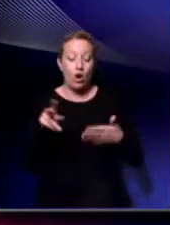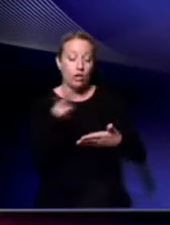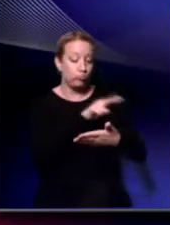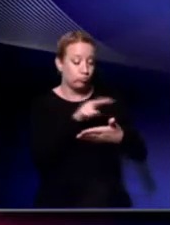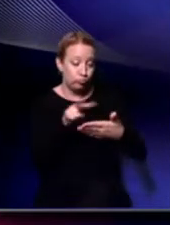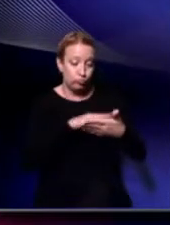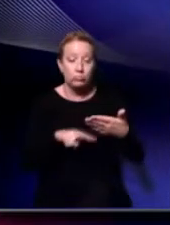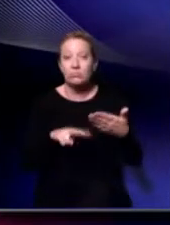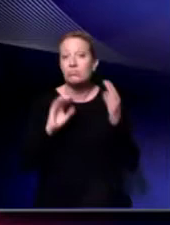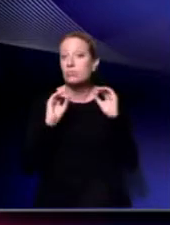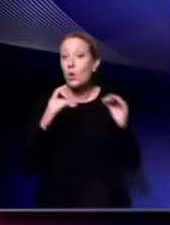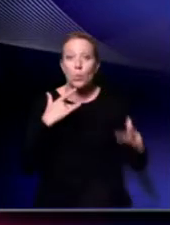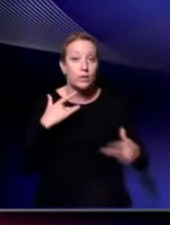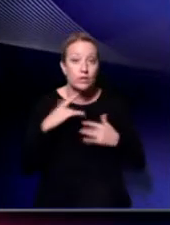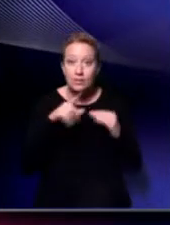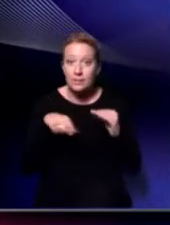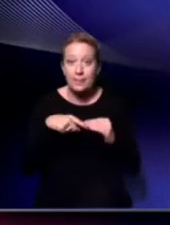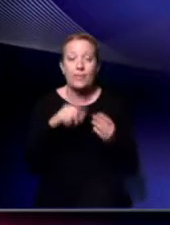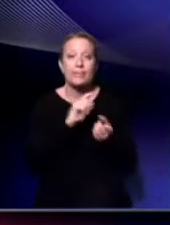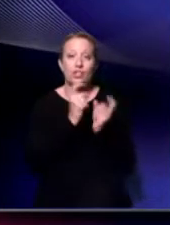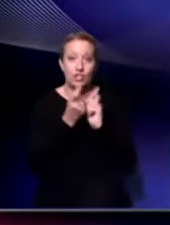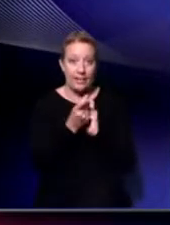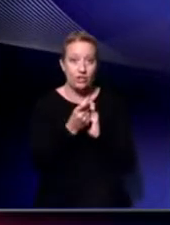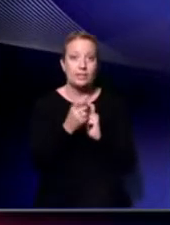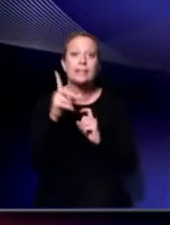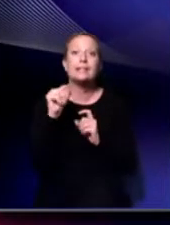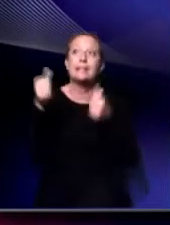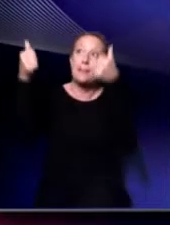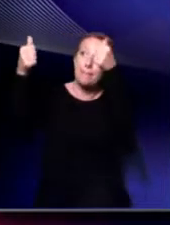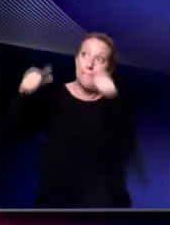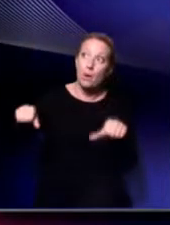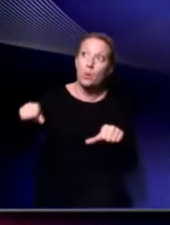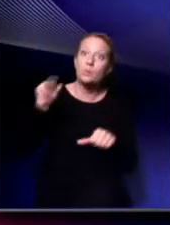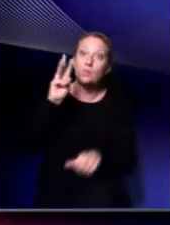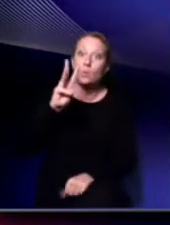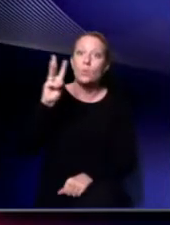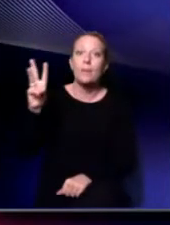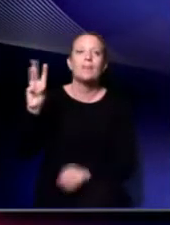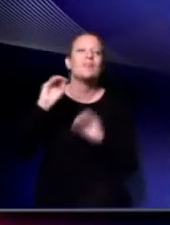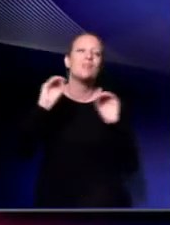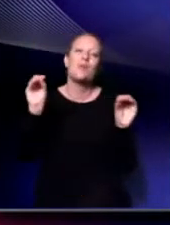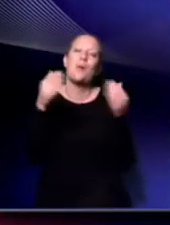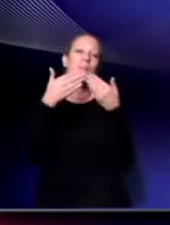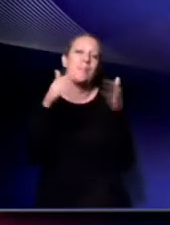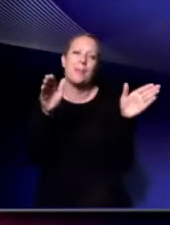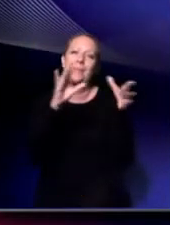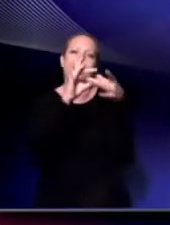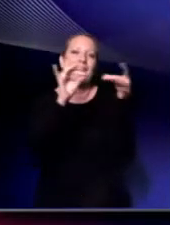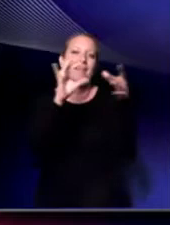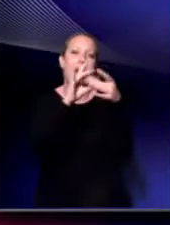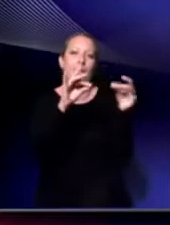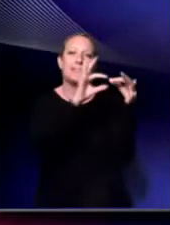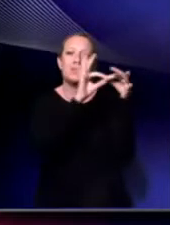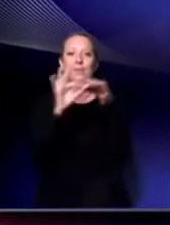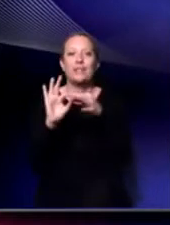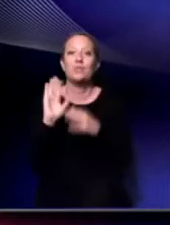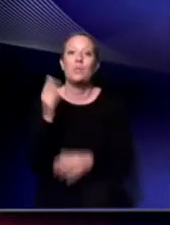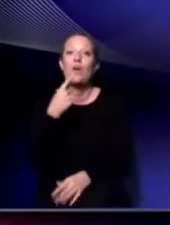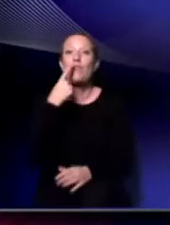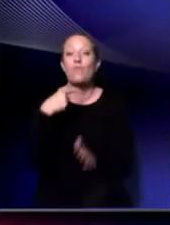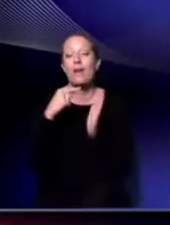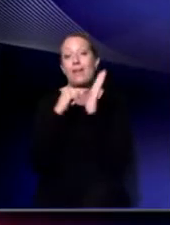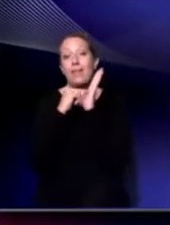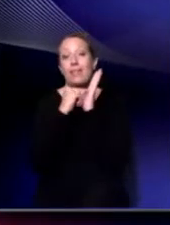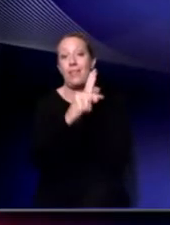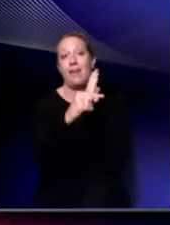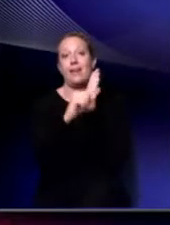subcommittee. They were also posted to the website. I did not receive any public comment pertaining to the red lines. I'm available